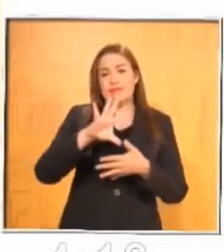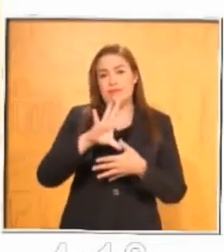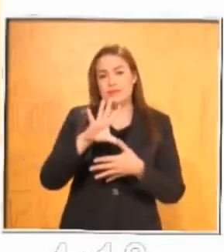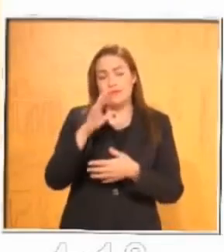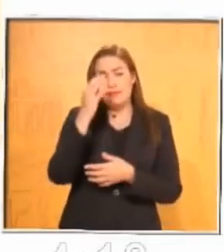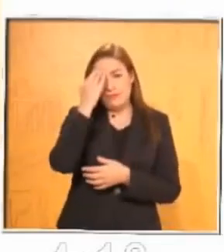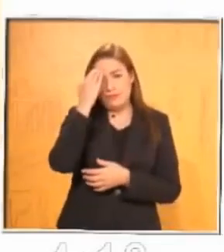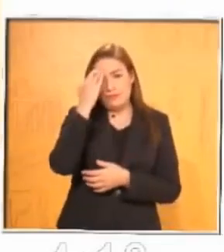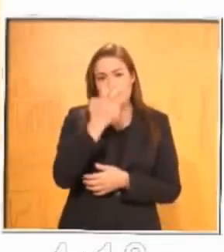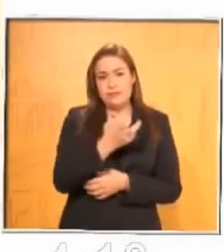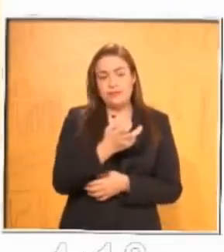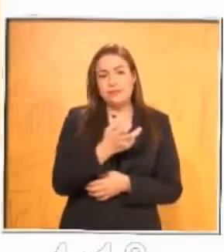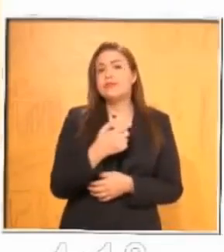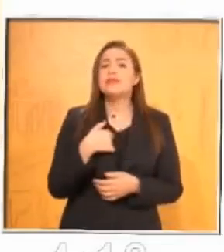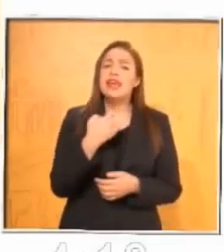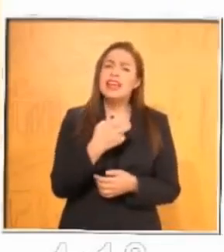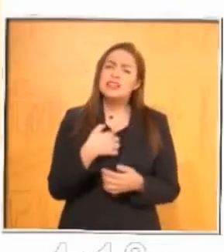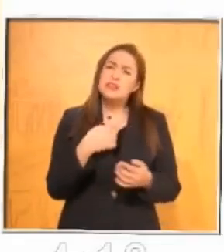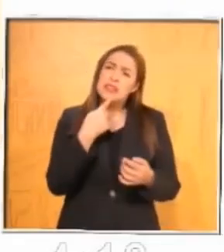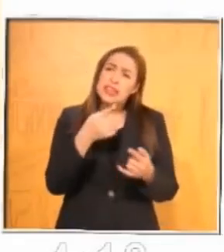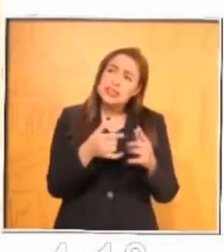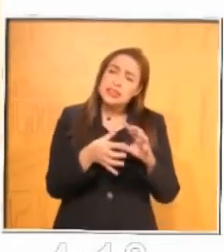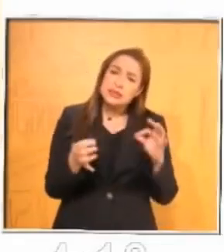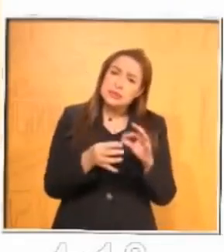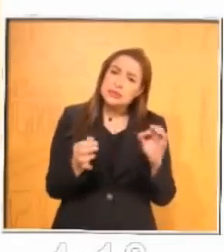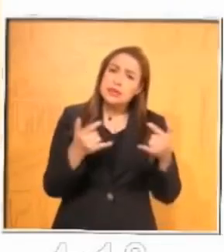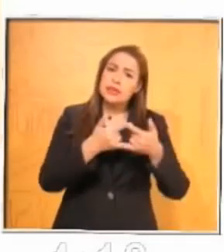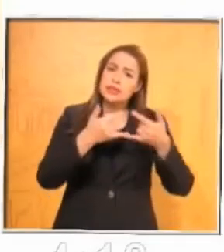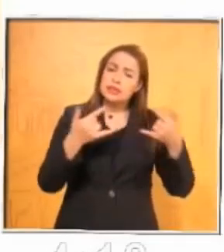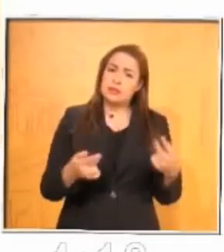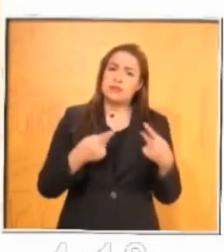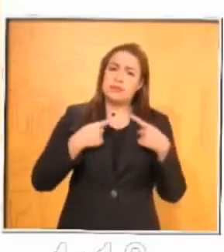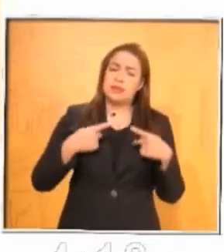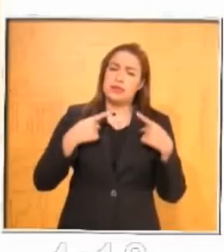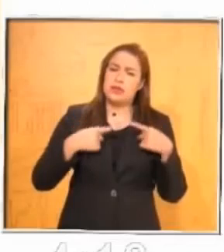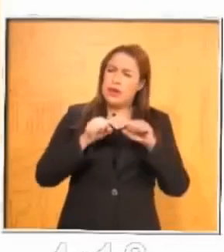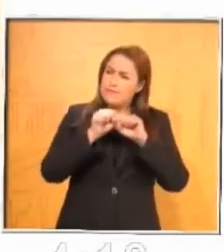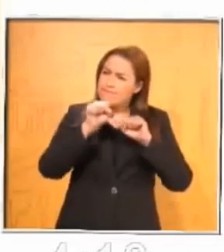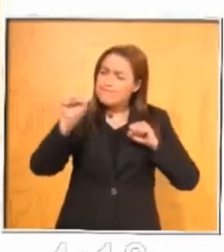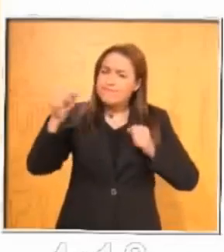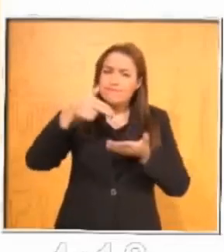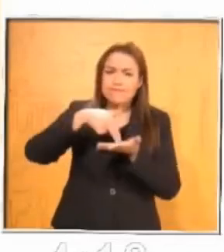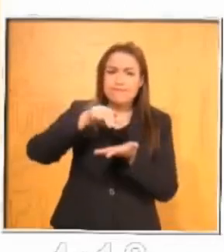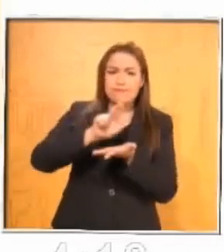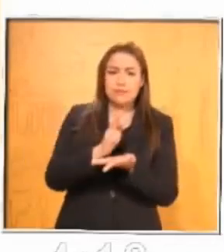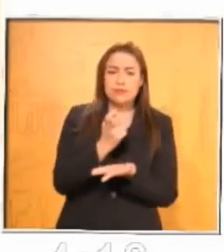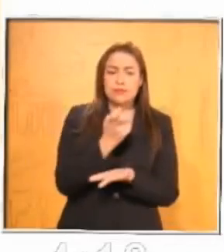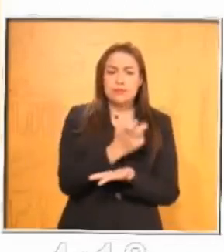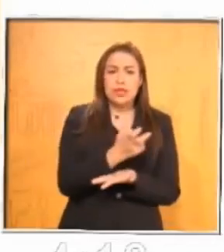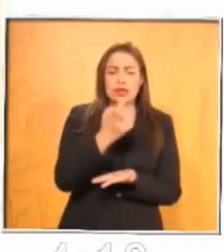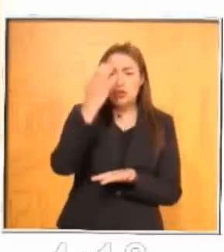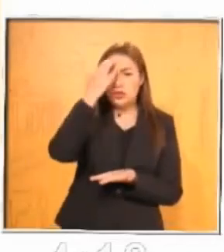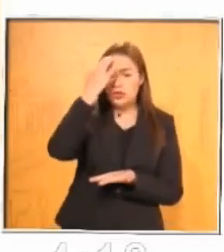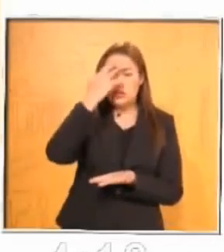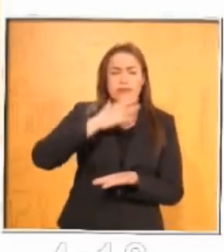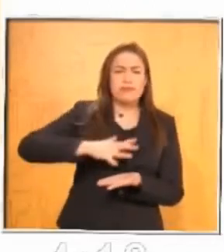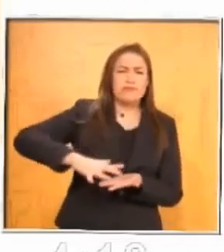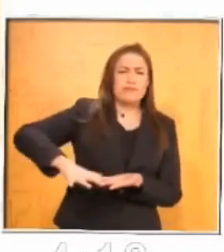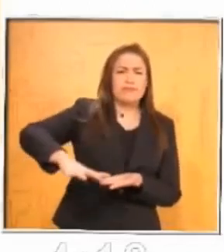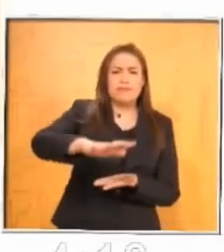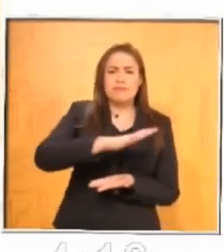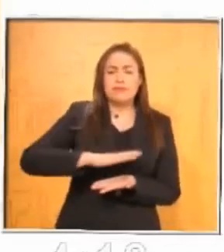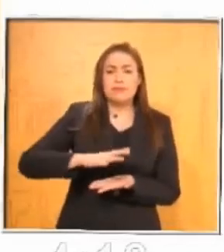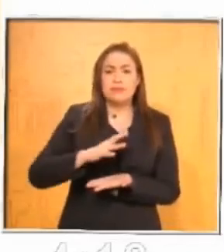Superhero comics feature stories about superheroes and the universes these characters inhabit. Comic